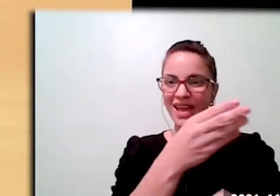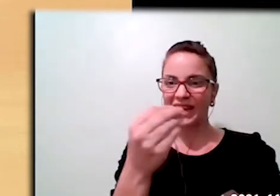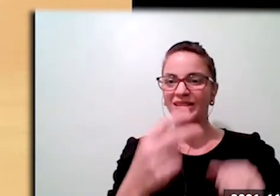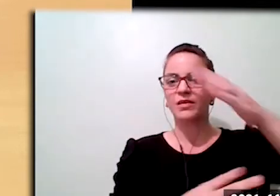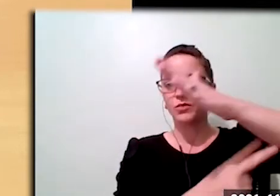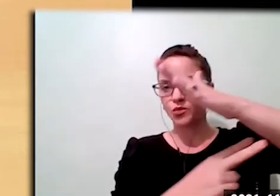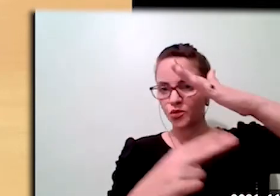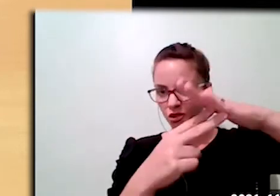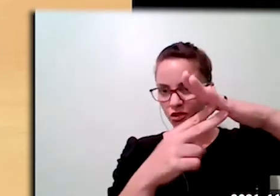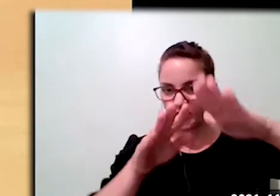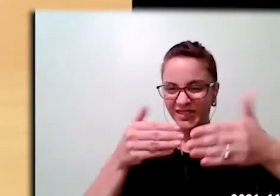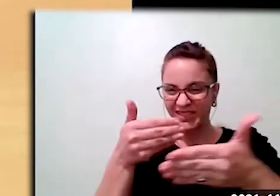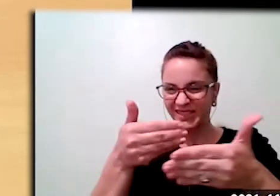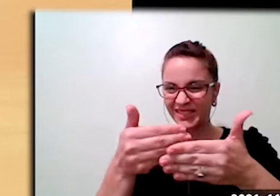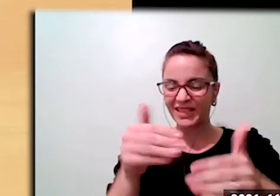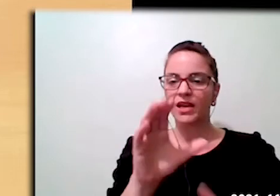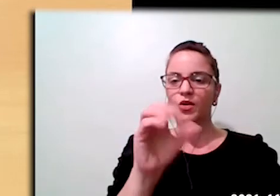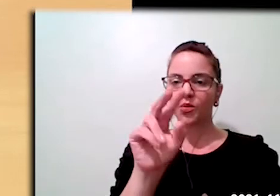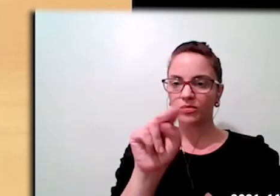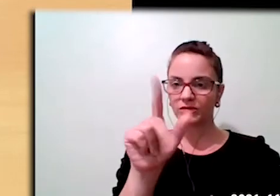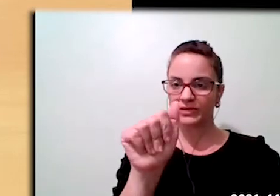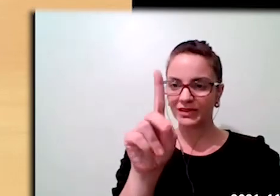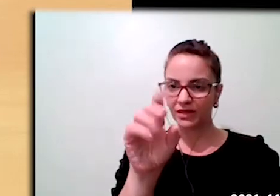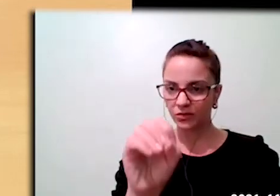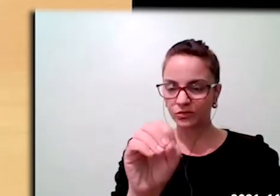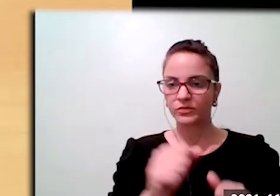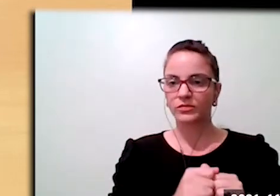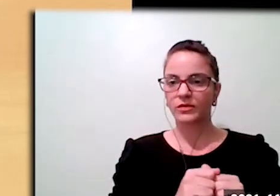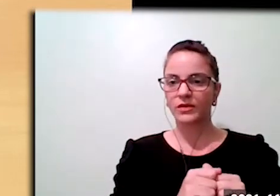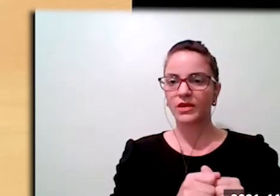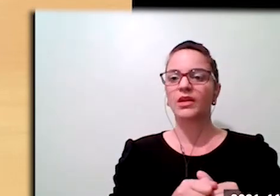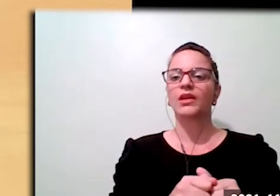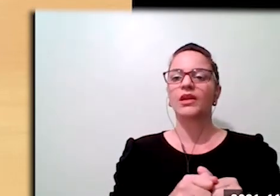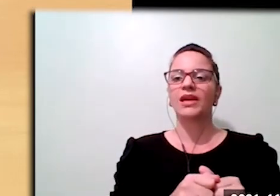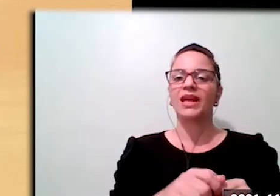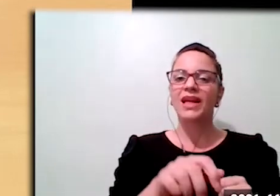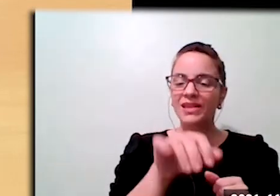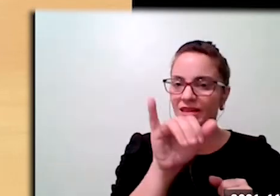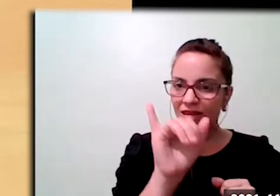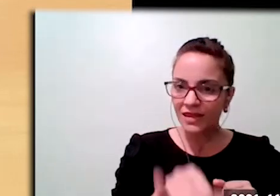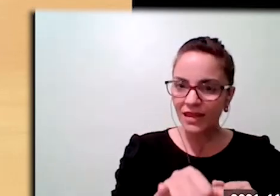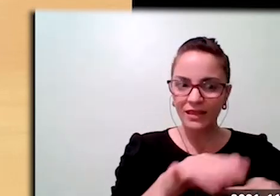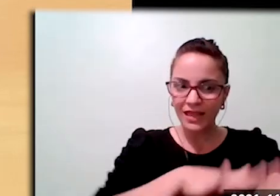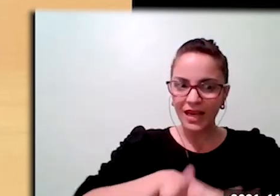Condado and Miramar bridges, a segment of the San Antonio Bridgeheads that covered